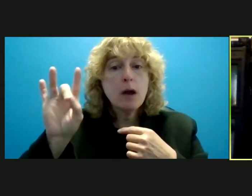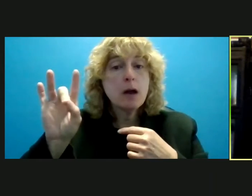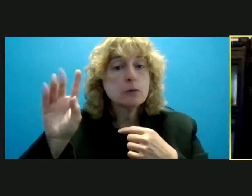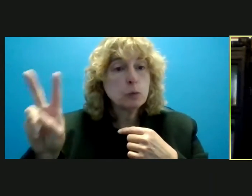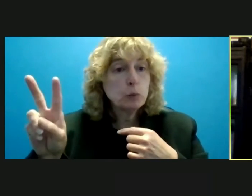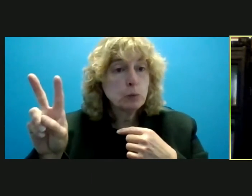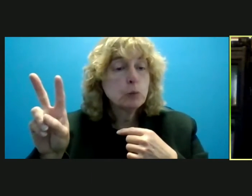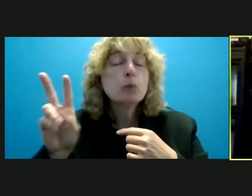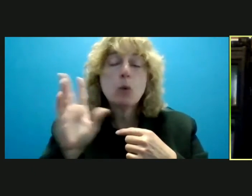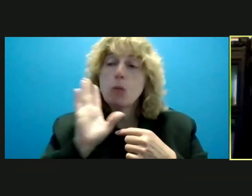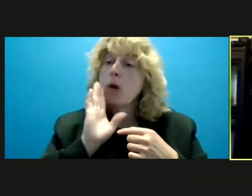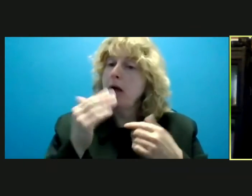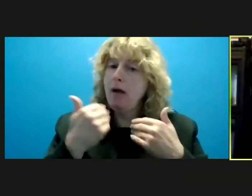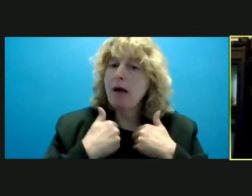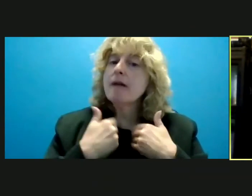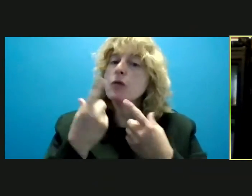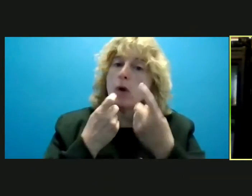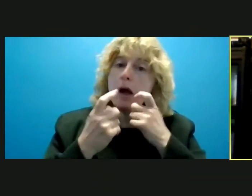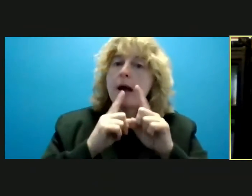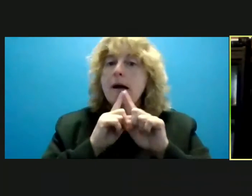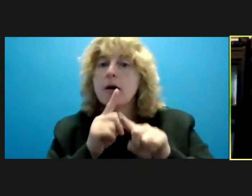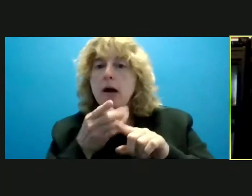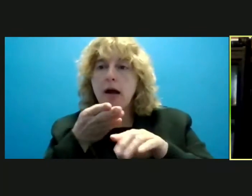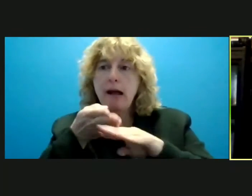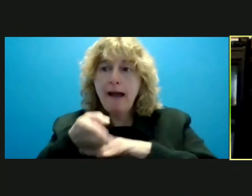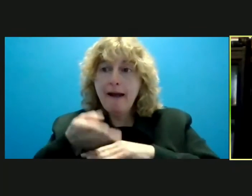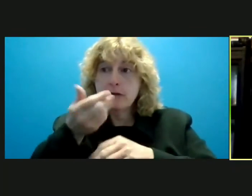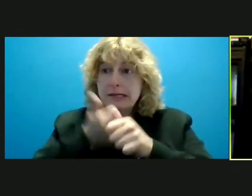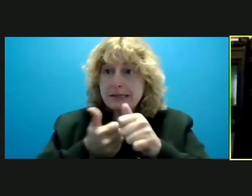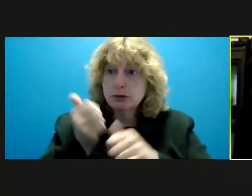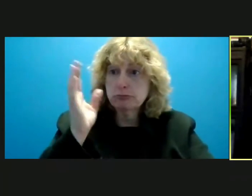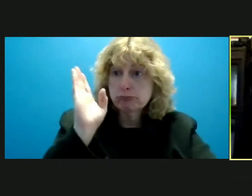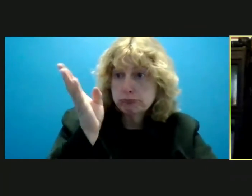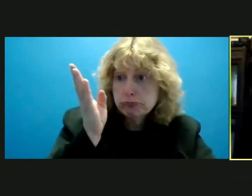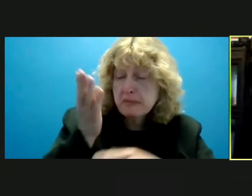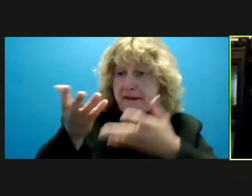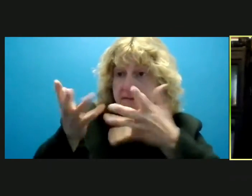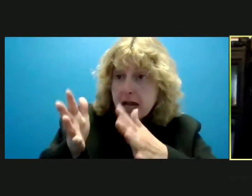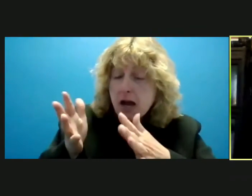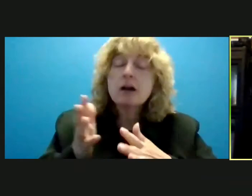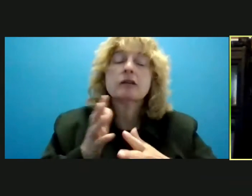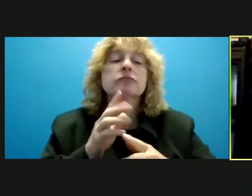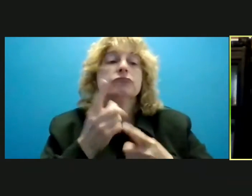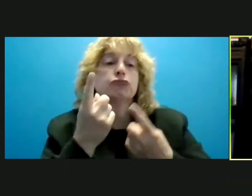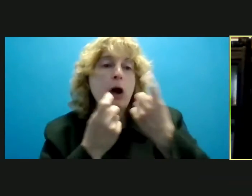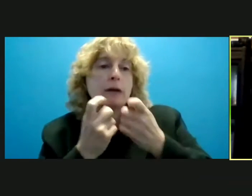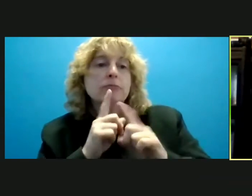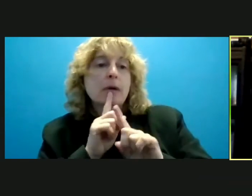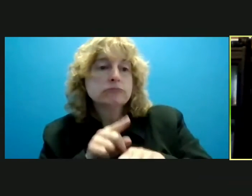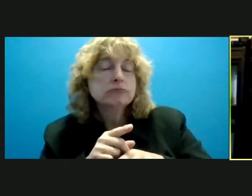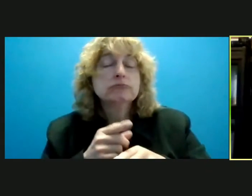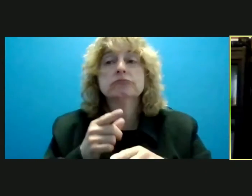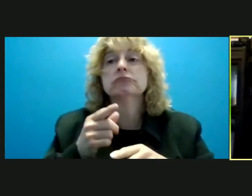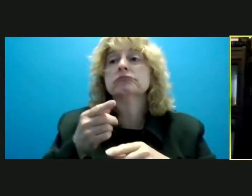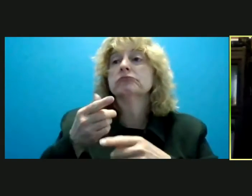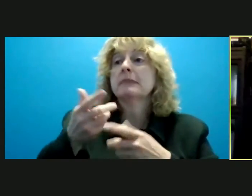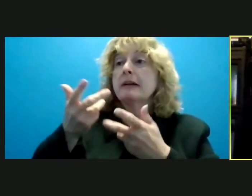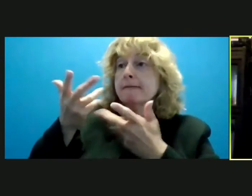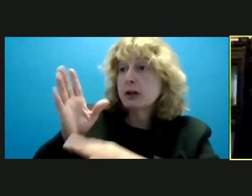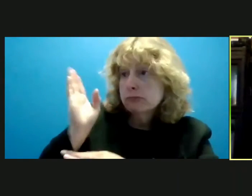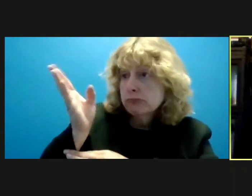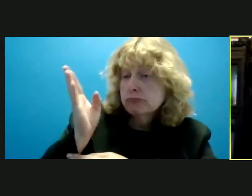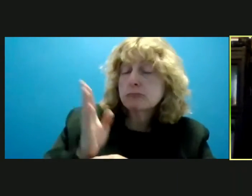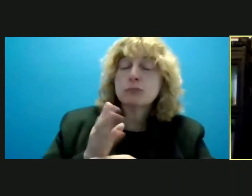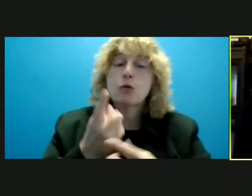segments. If we can't answer your question today, we're committed to getting you the answers by early next week. All